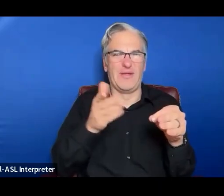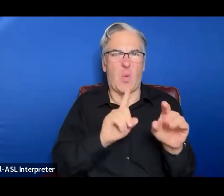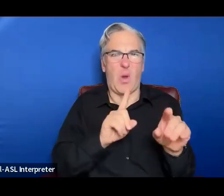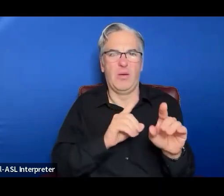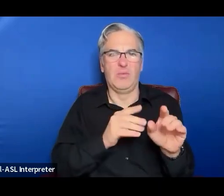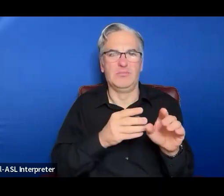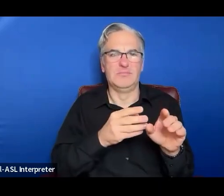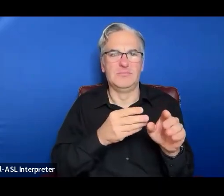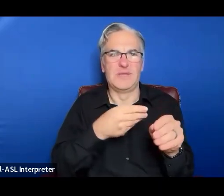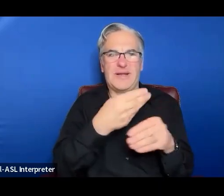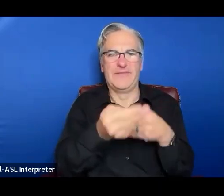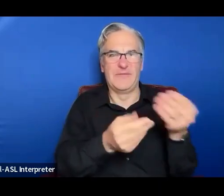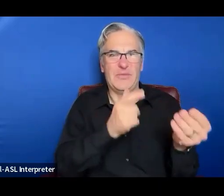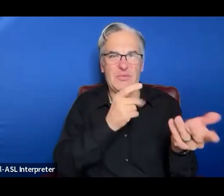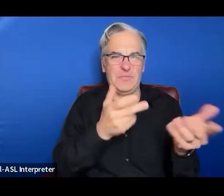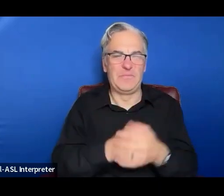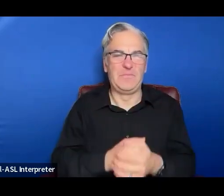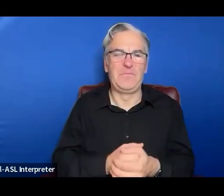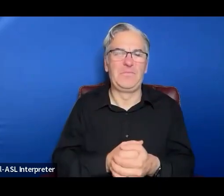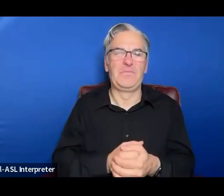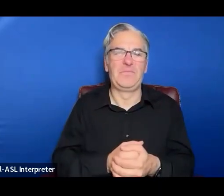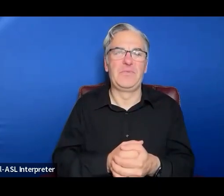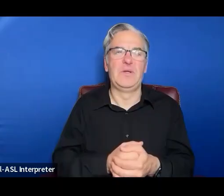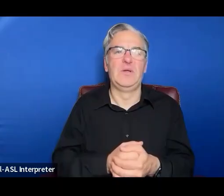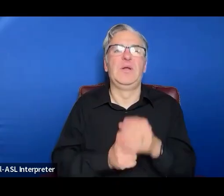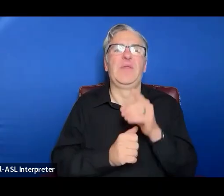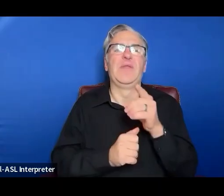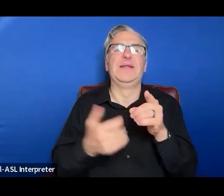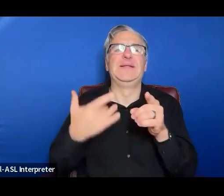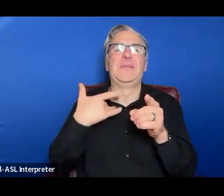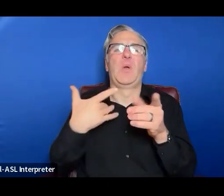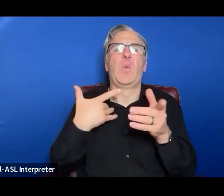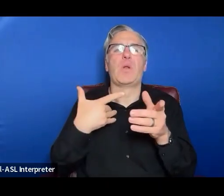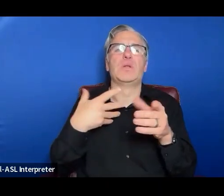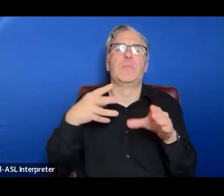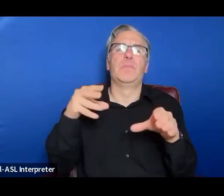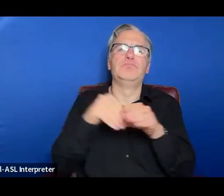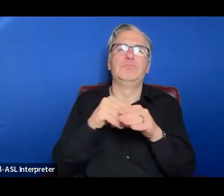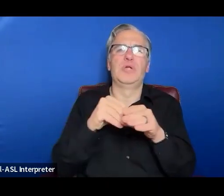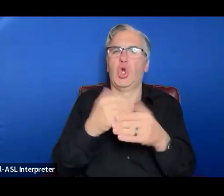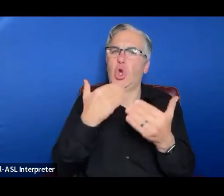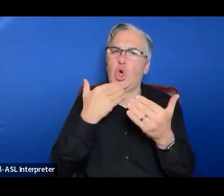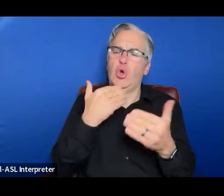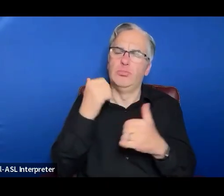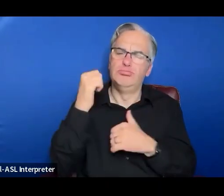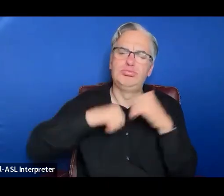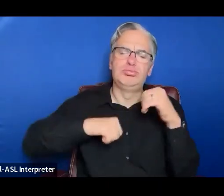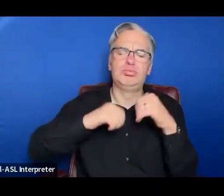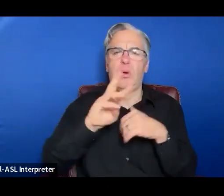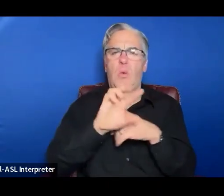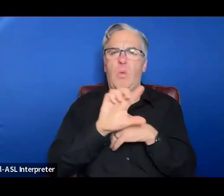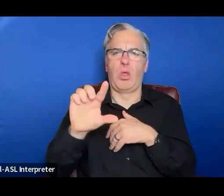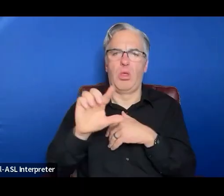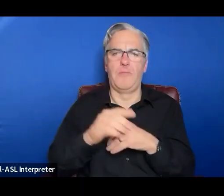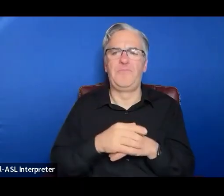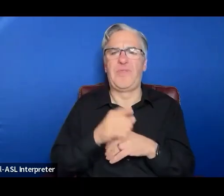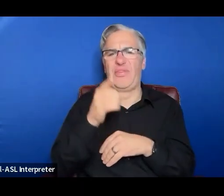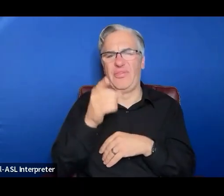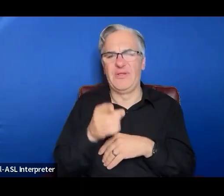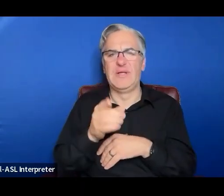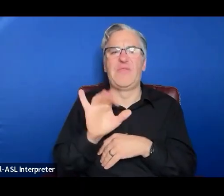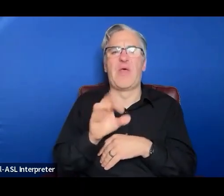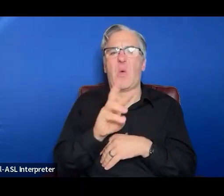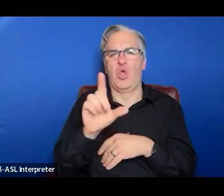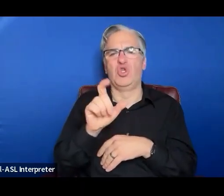This slide here talks about what is generally put into a better will. So these are the things that a will